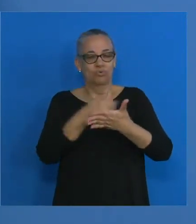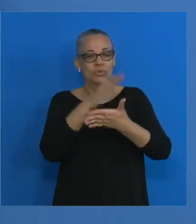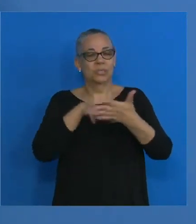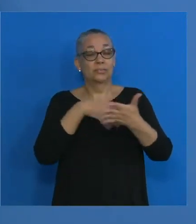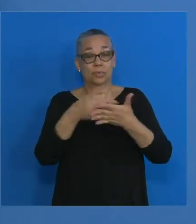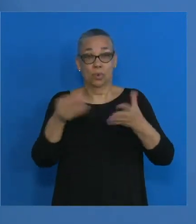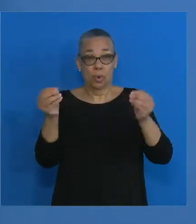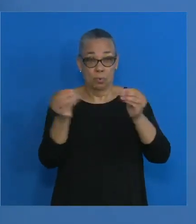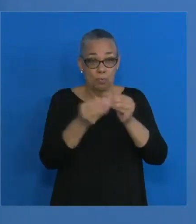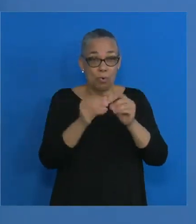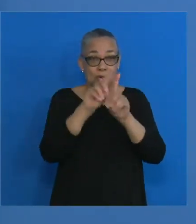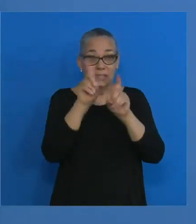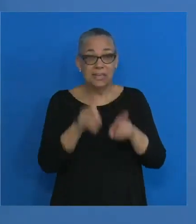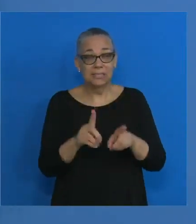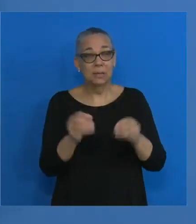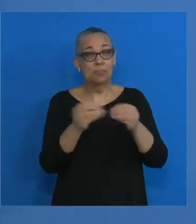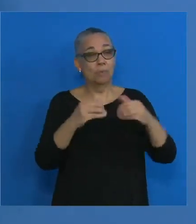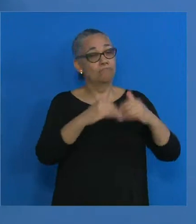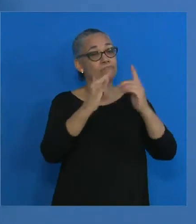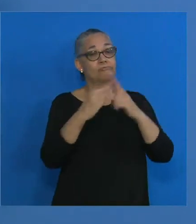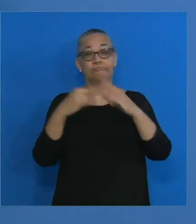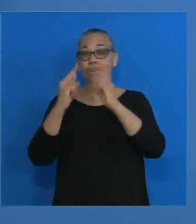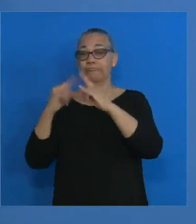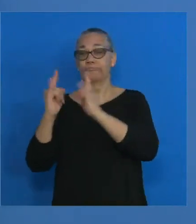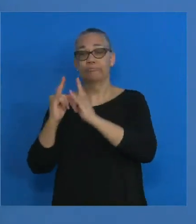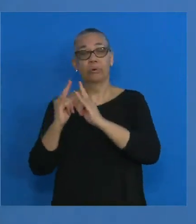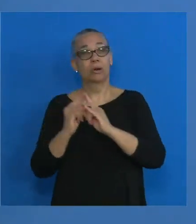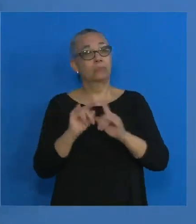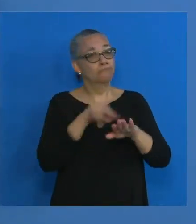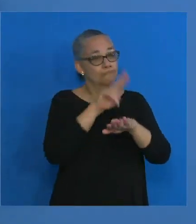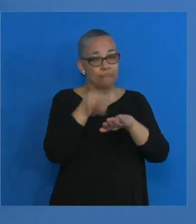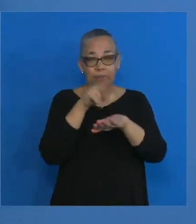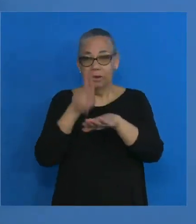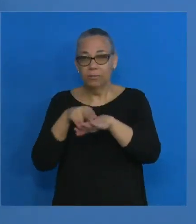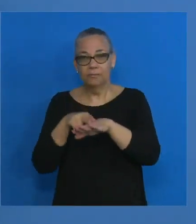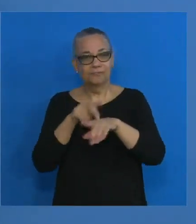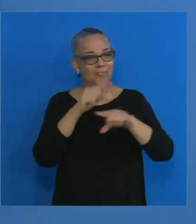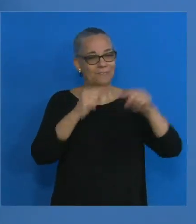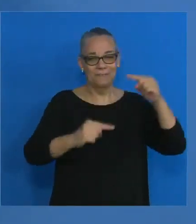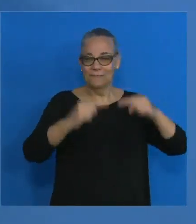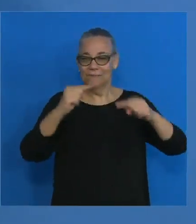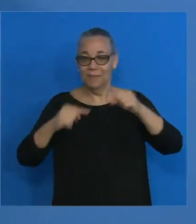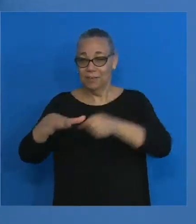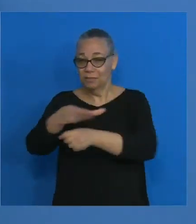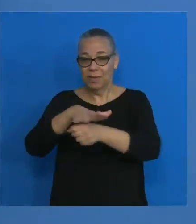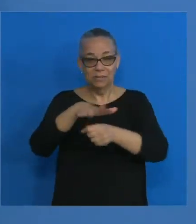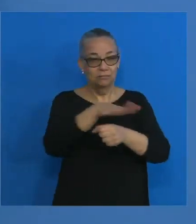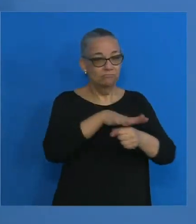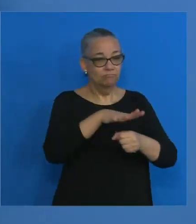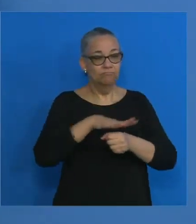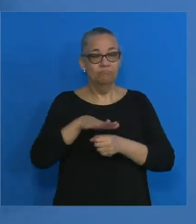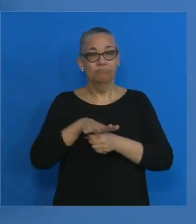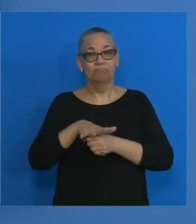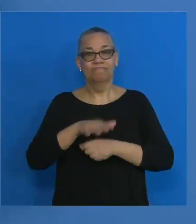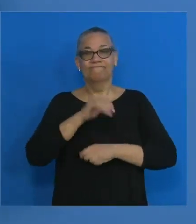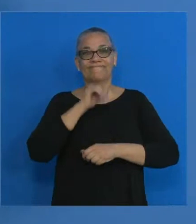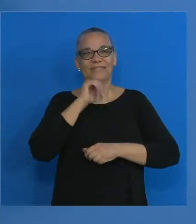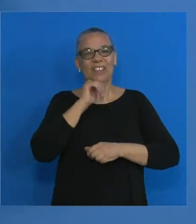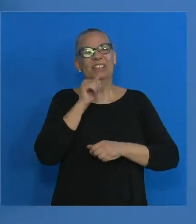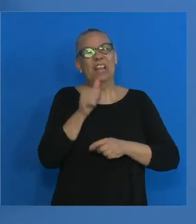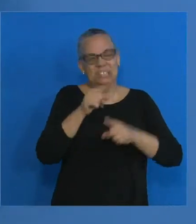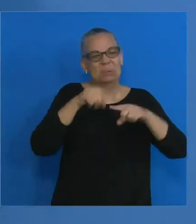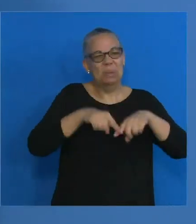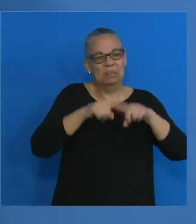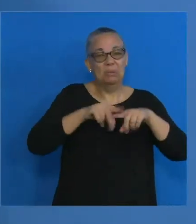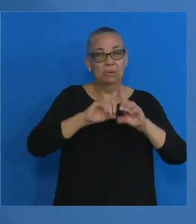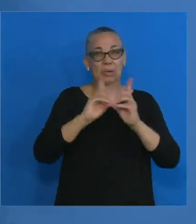testing available, more pop-ups available on a regular basis at different locations that are all not subject to the weather. And